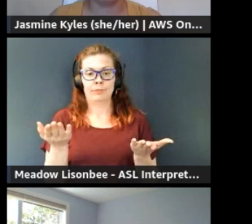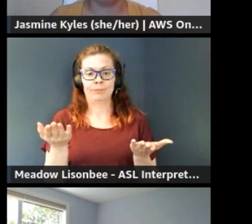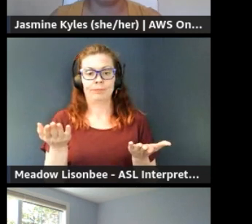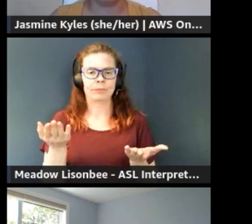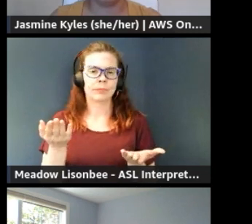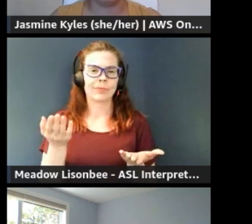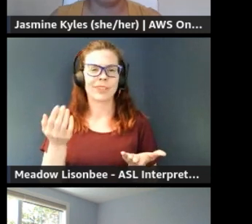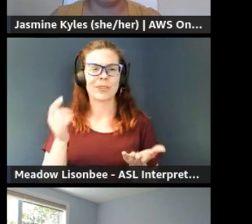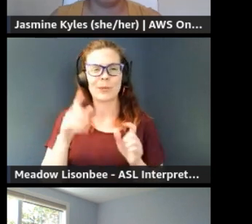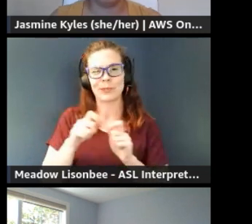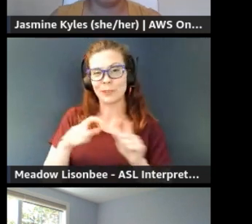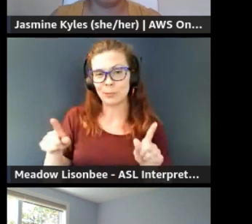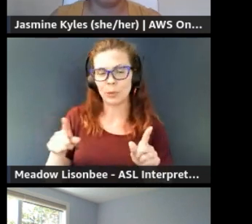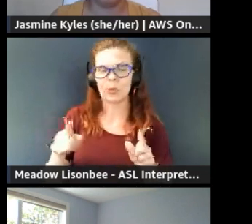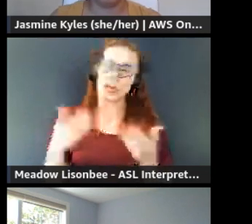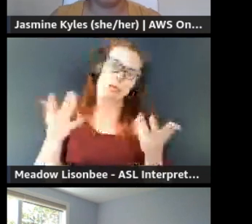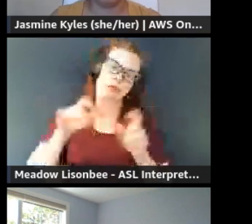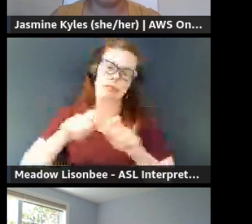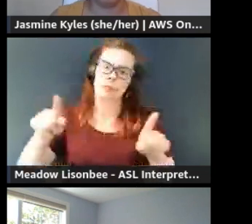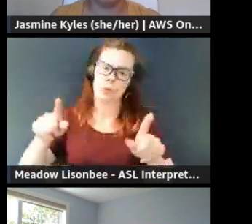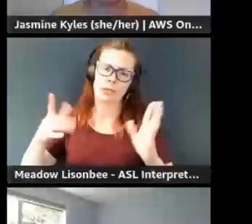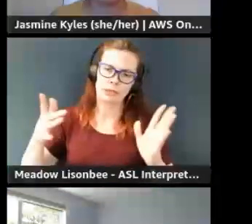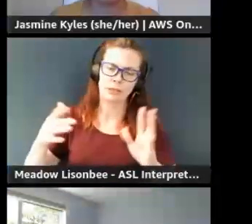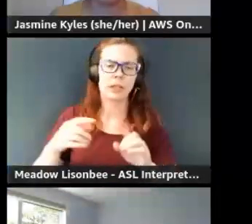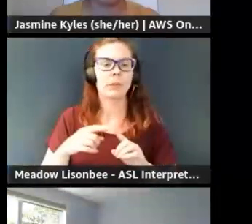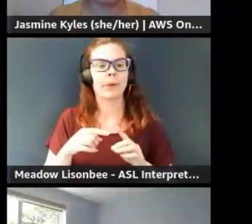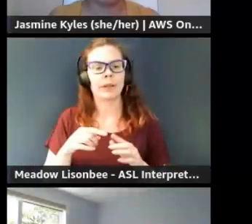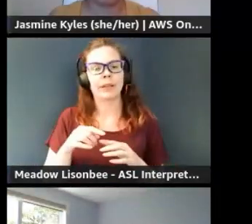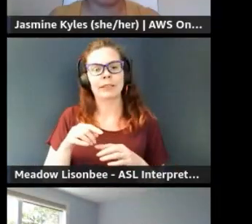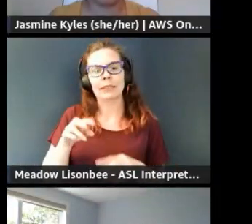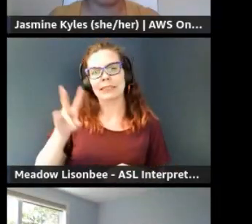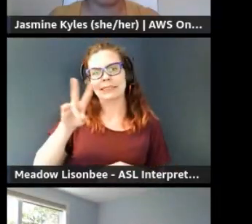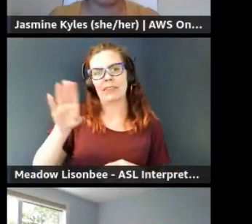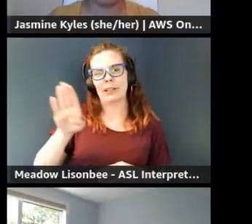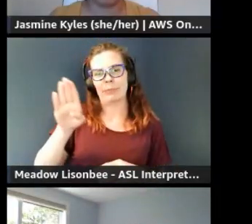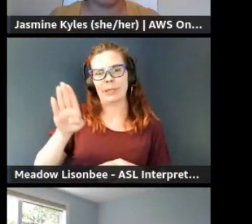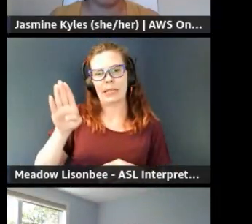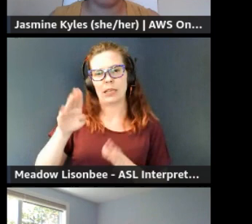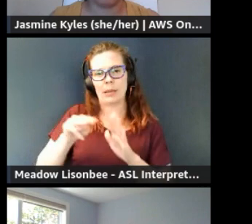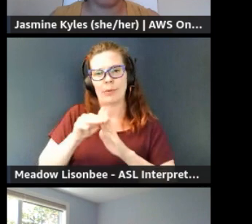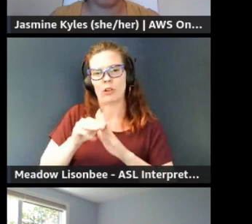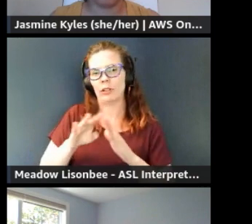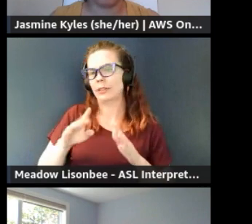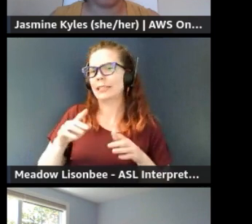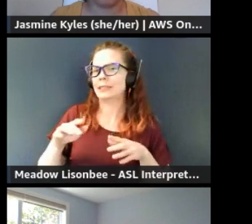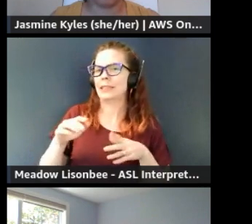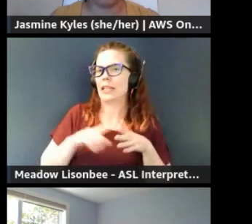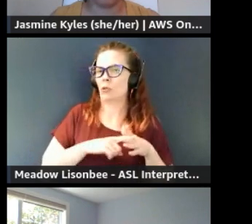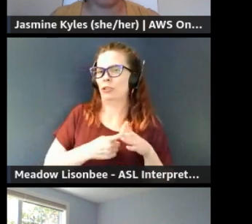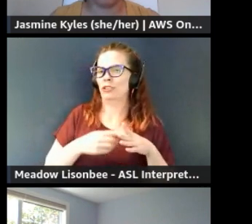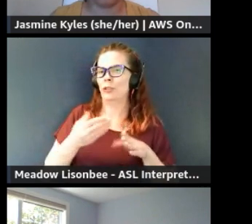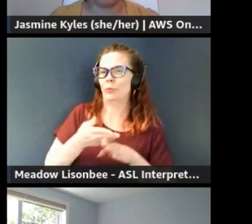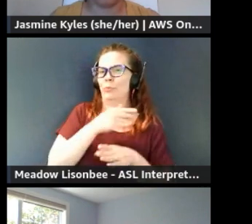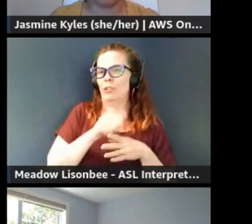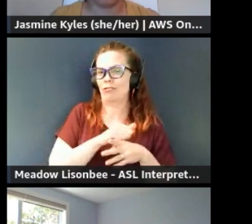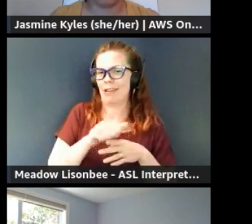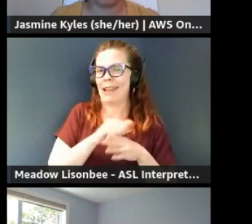to deploy, and I've already deployed it, but a 7B model, and this is the original pre-trained model